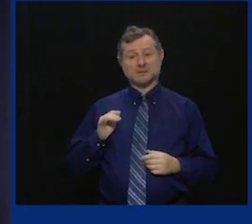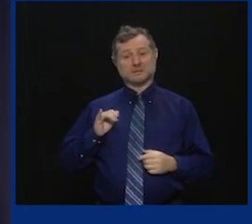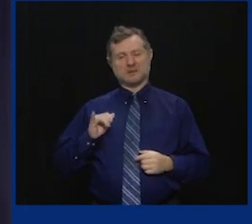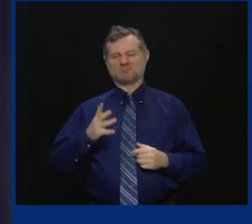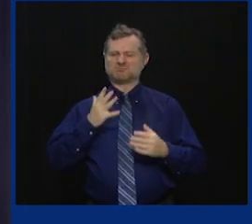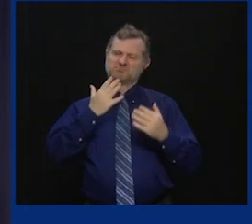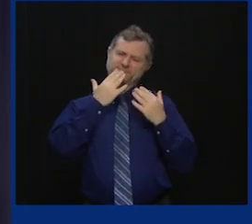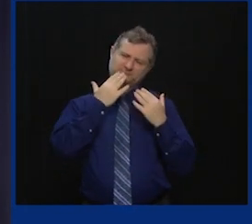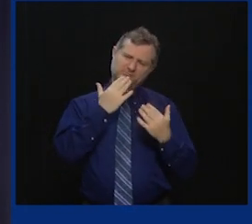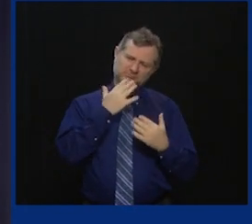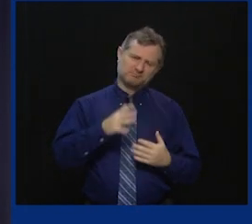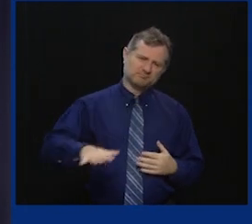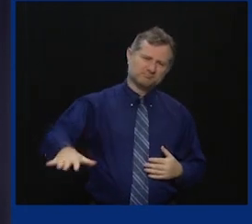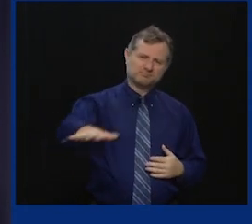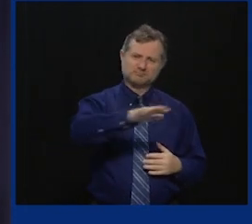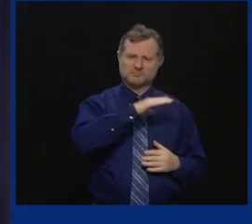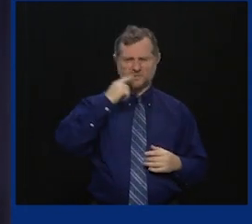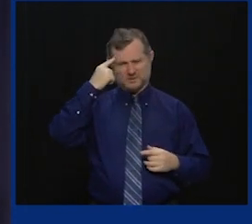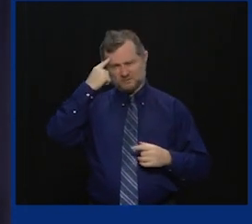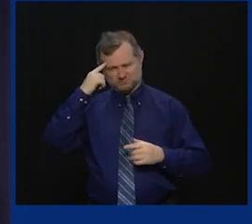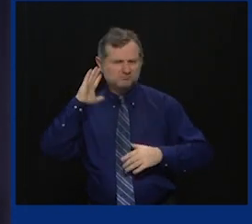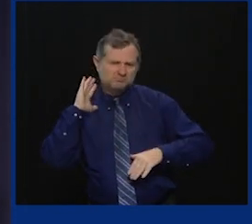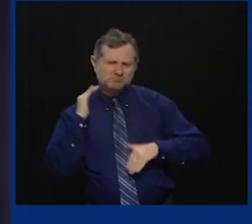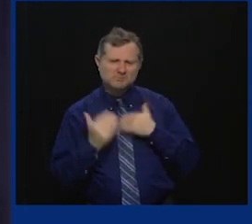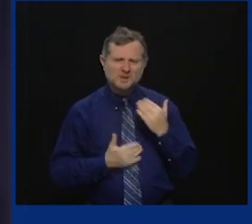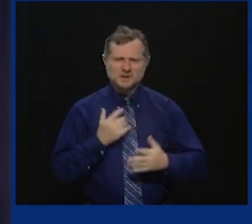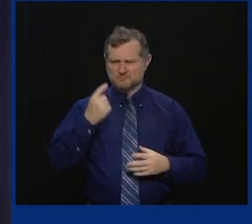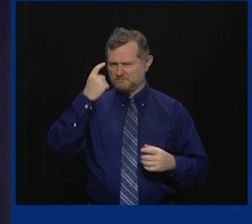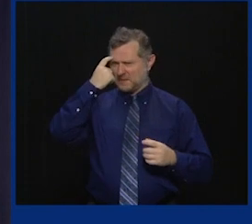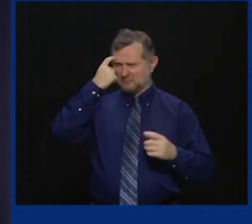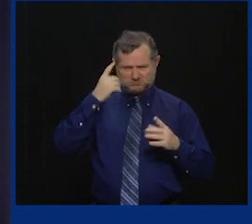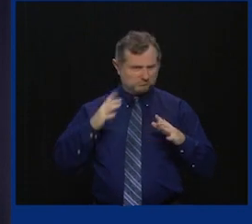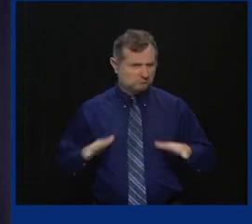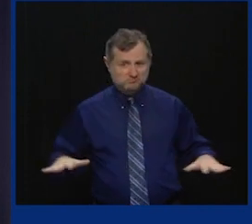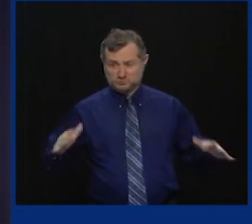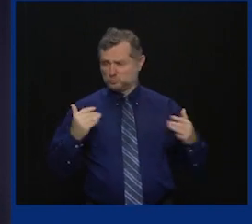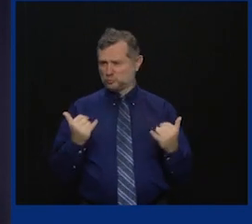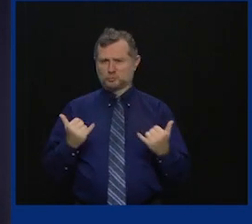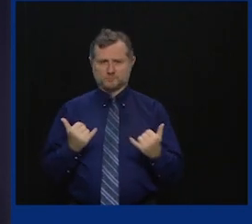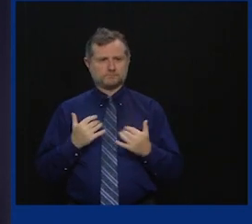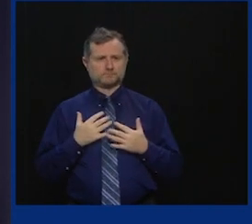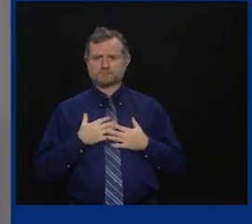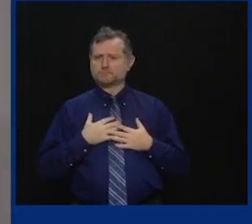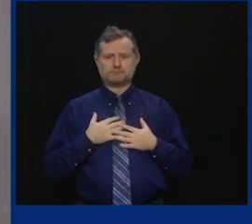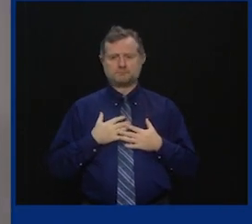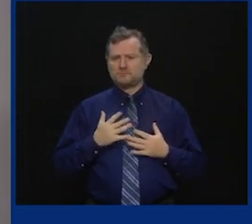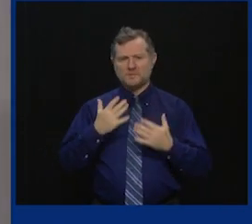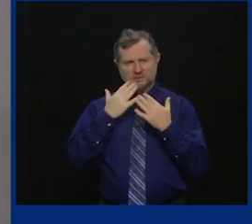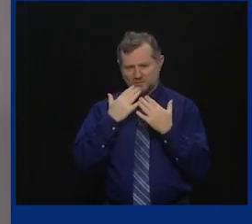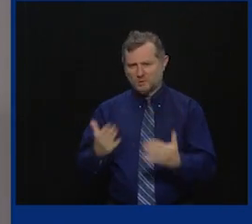we have now. And I just want to say thank you on behalf of all of us. Really, thank you.